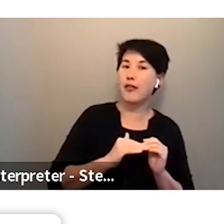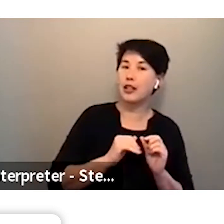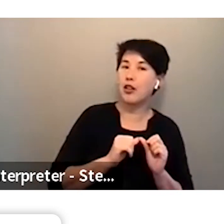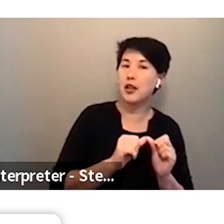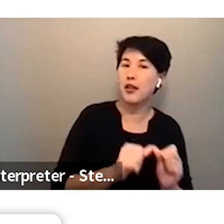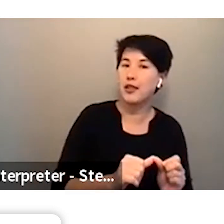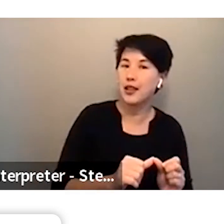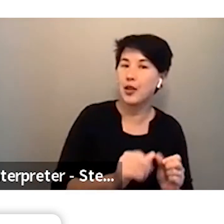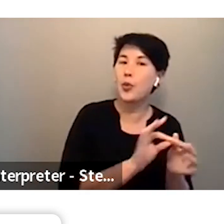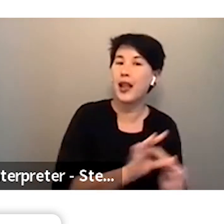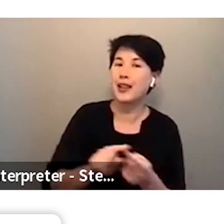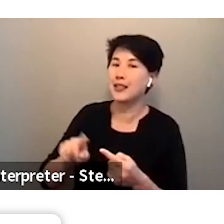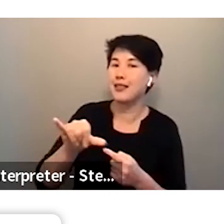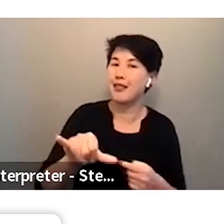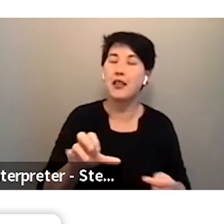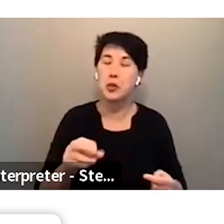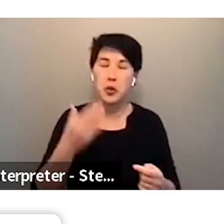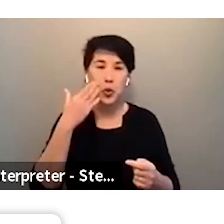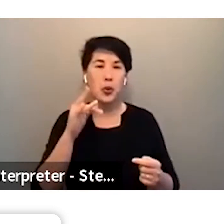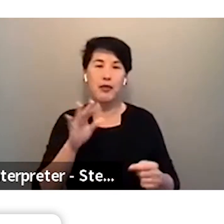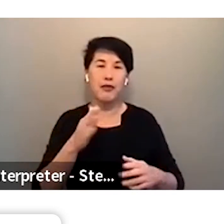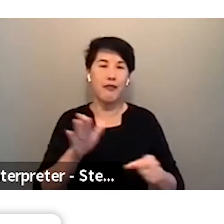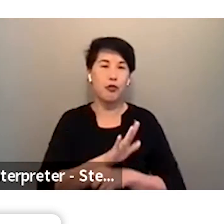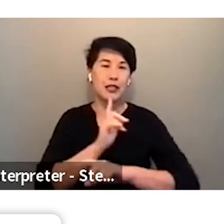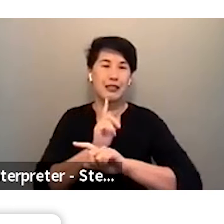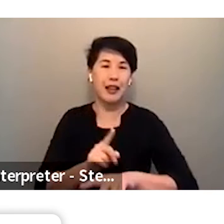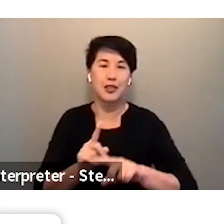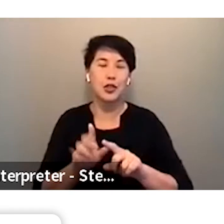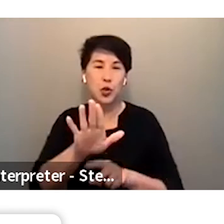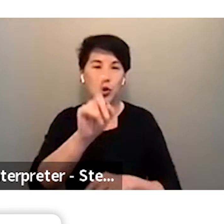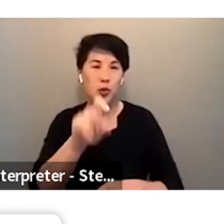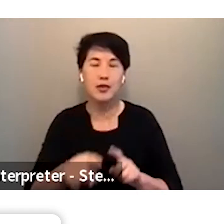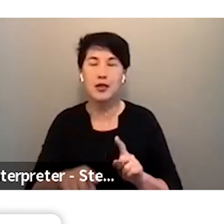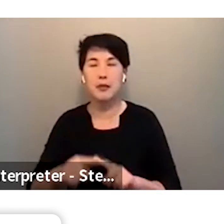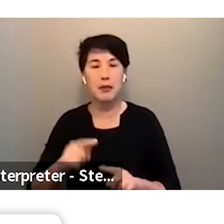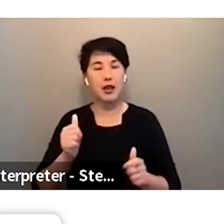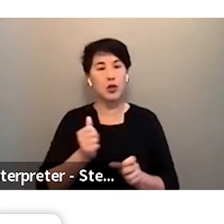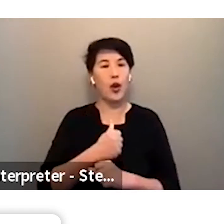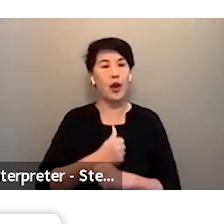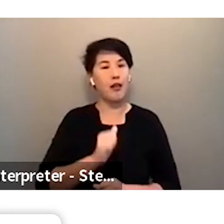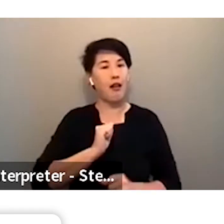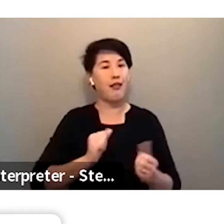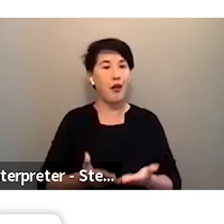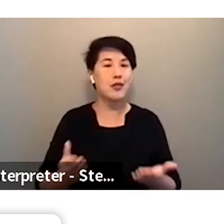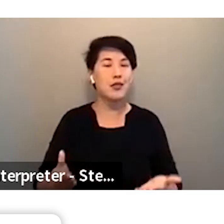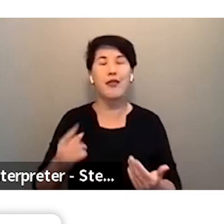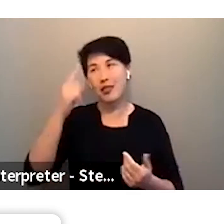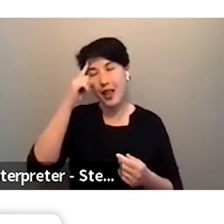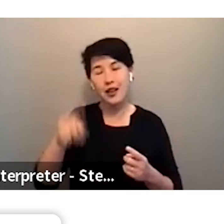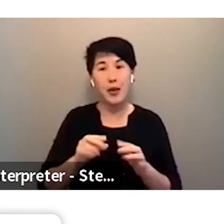don't know if that kind of answers the question, but yeah, just kind of creating our own stuff and just thinking about that, importance of